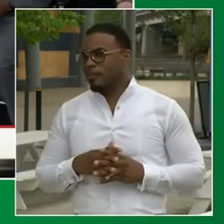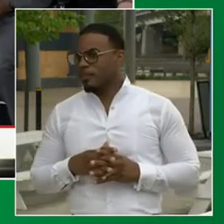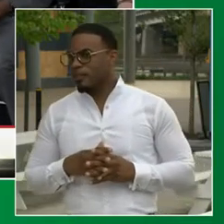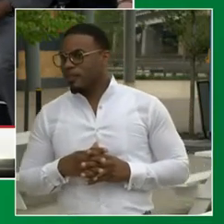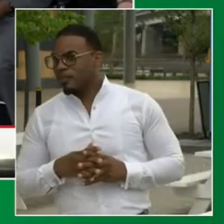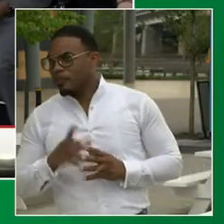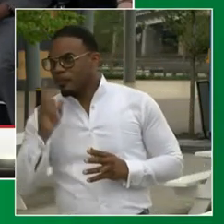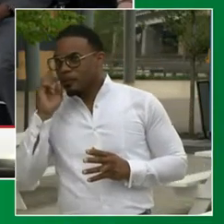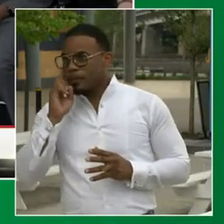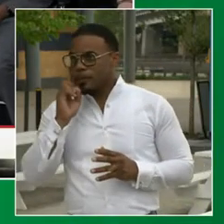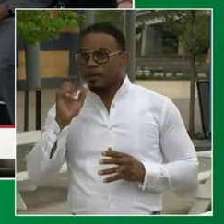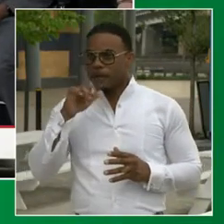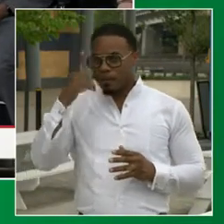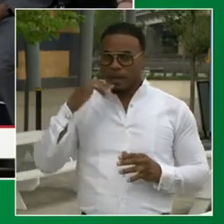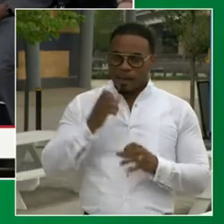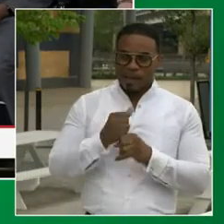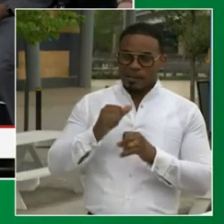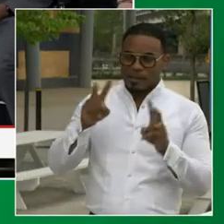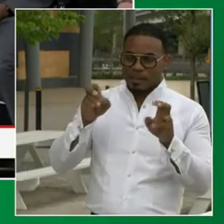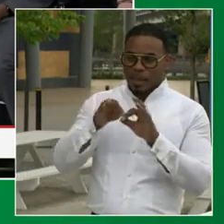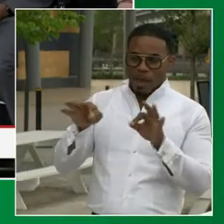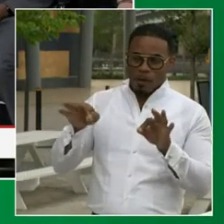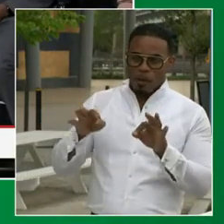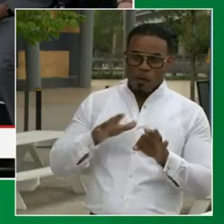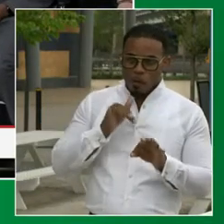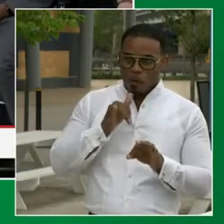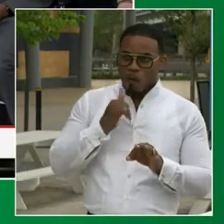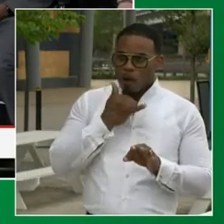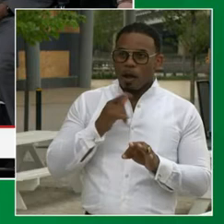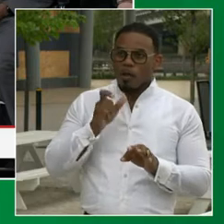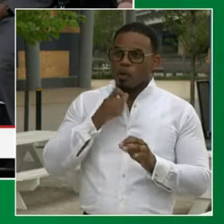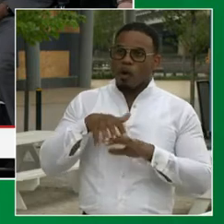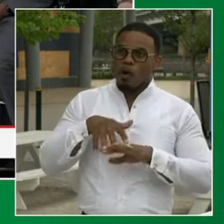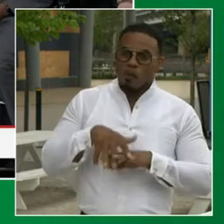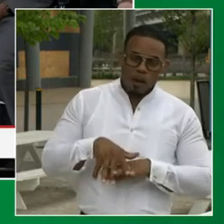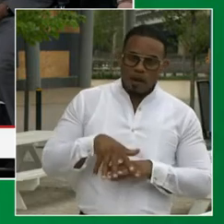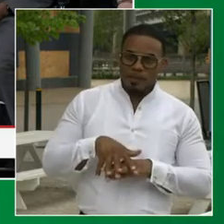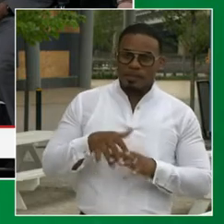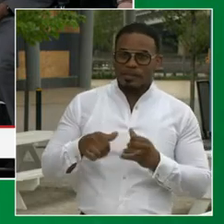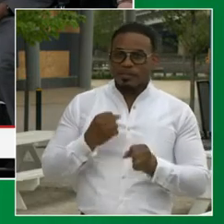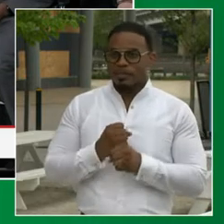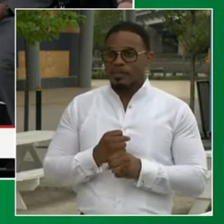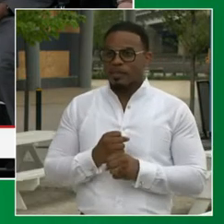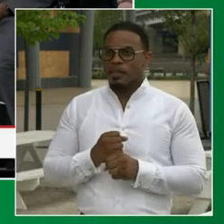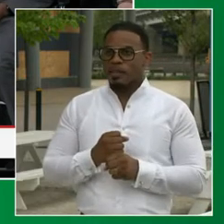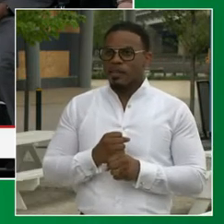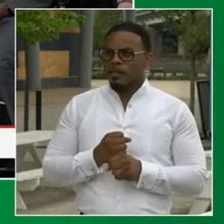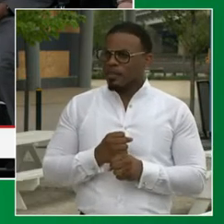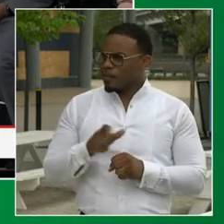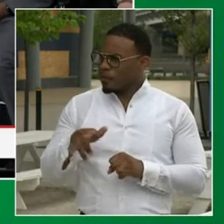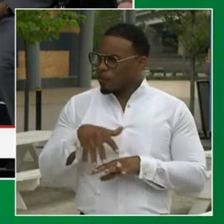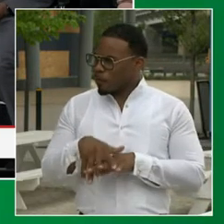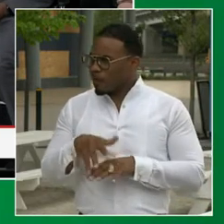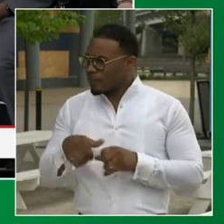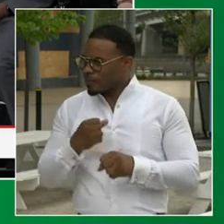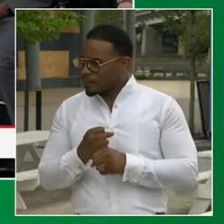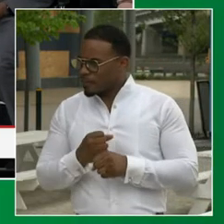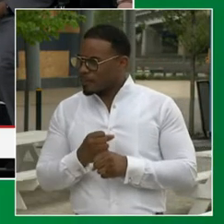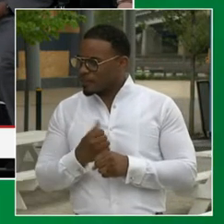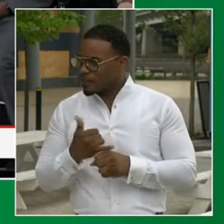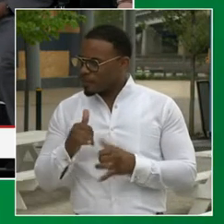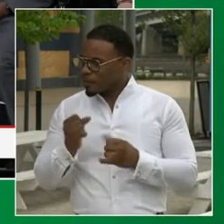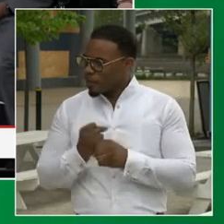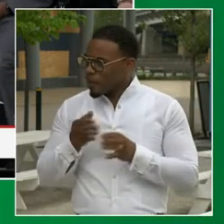Mayor. It's not because I got your title wrong and that you corrected me that you were grounded this year. But you were grounded this year, but still